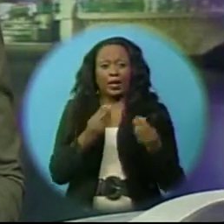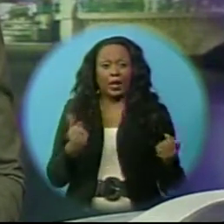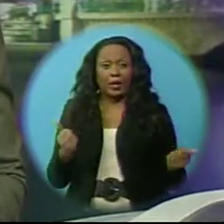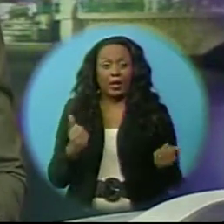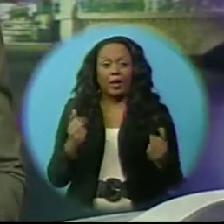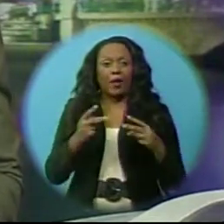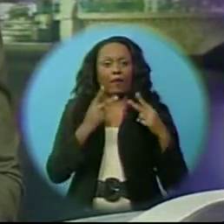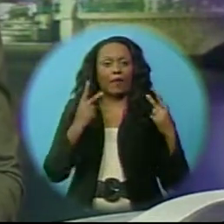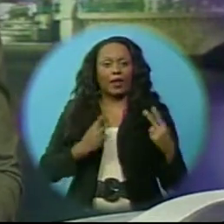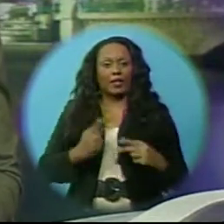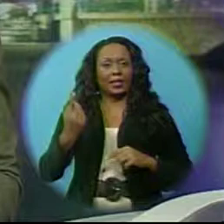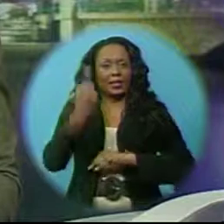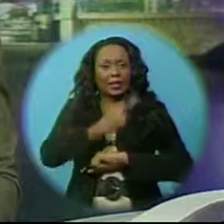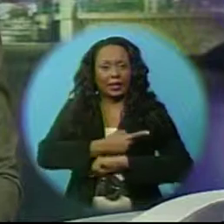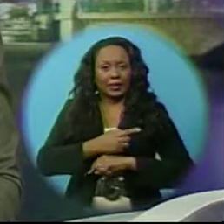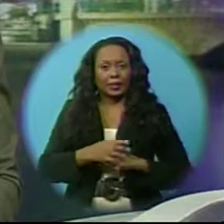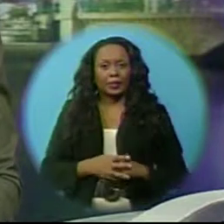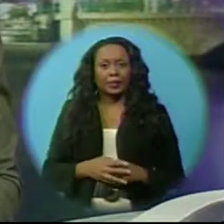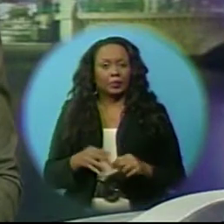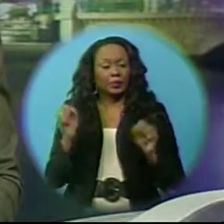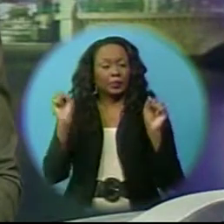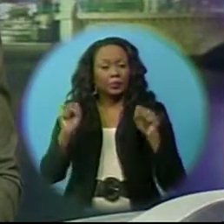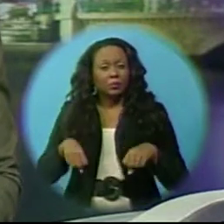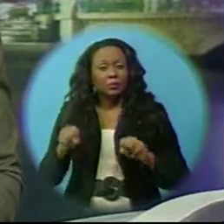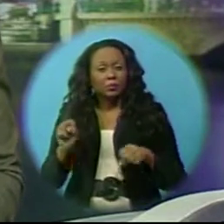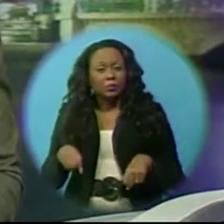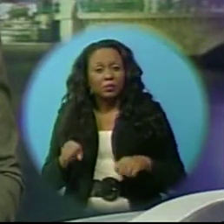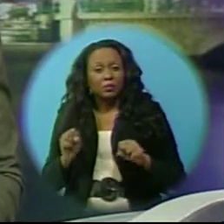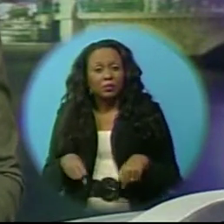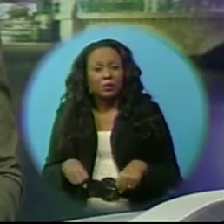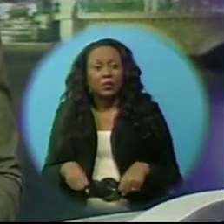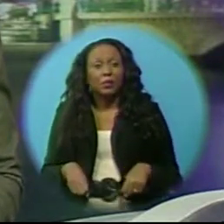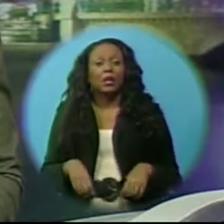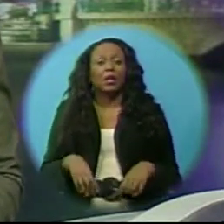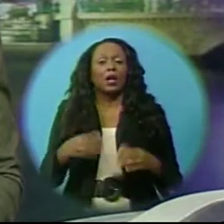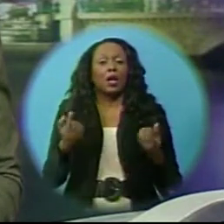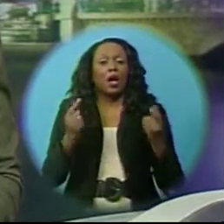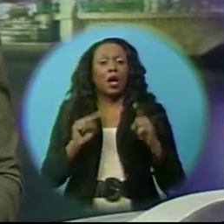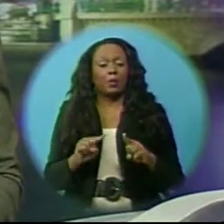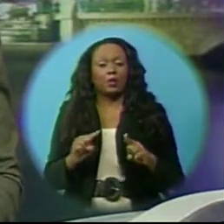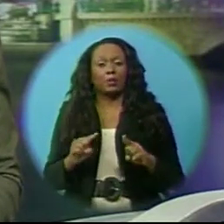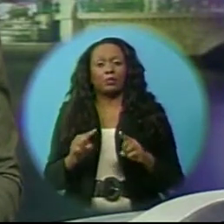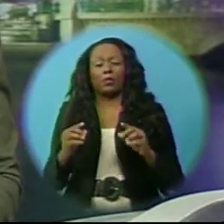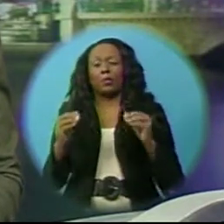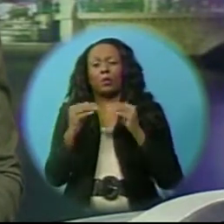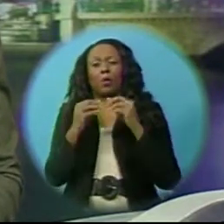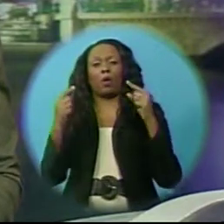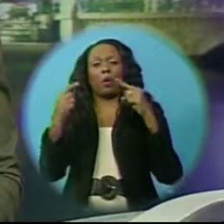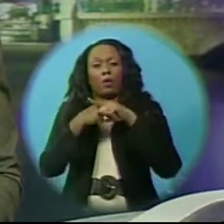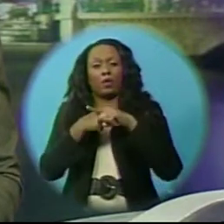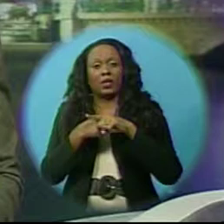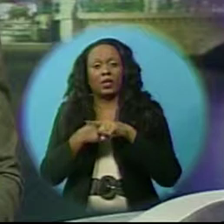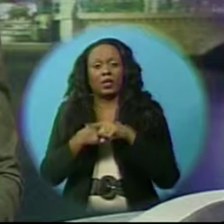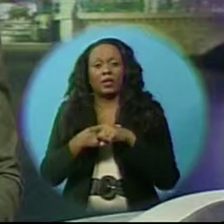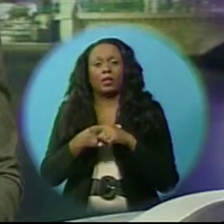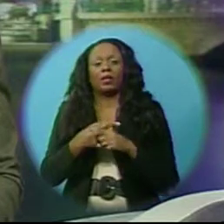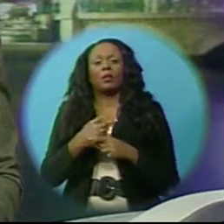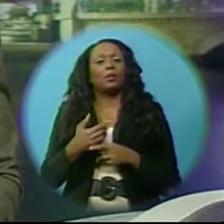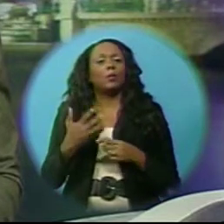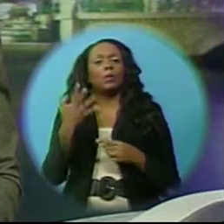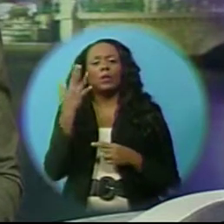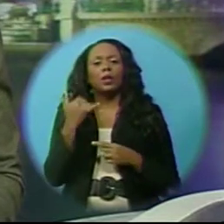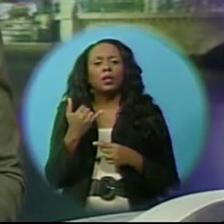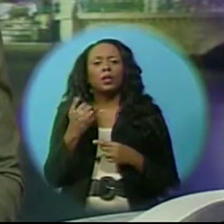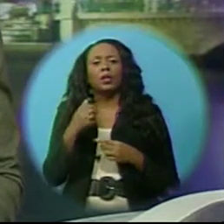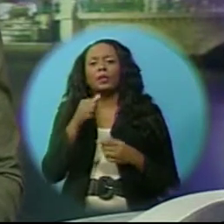CEO Michael Muirhead hinted at the possibility last night on CBC's cricket talk show Mid-Wicket on Q100.7